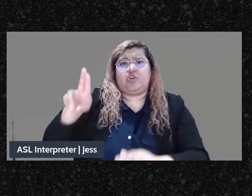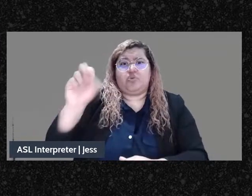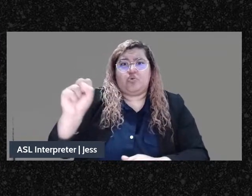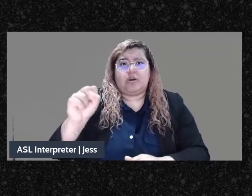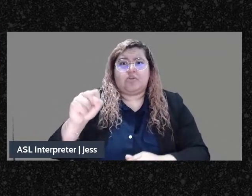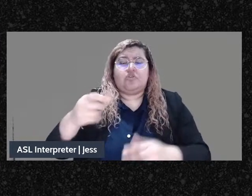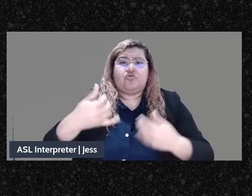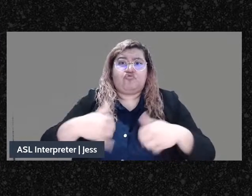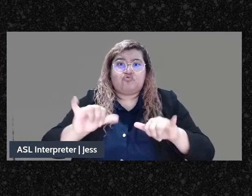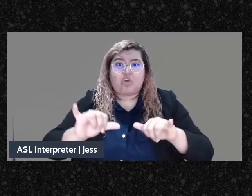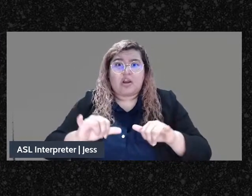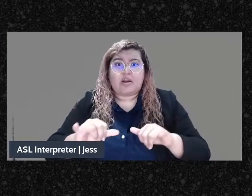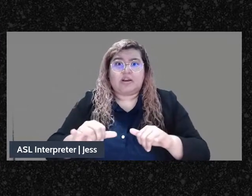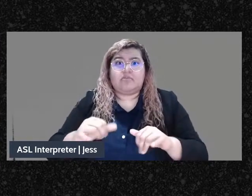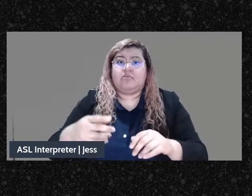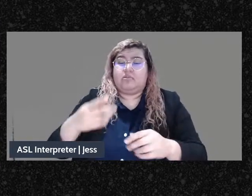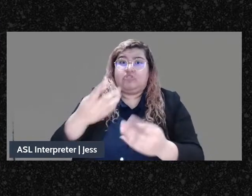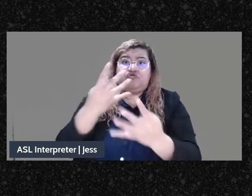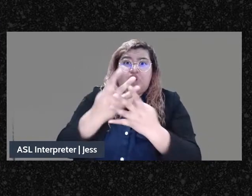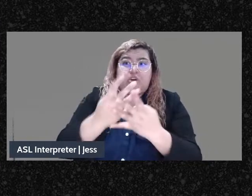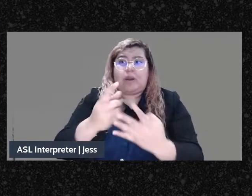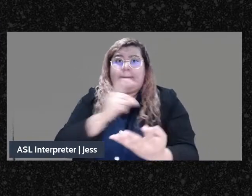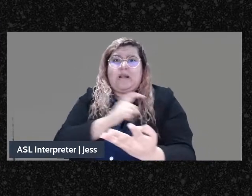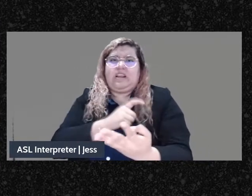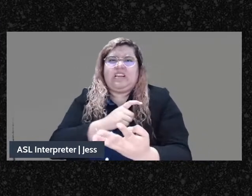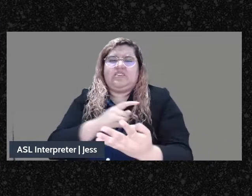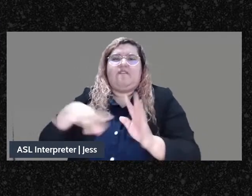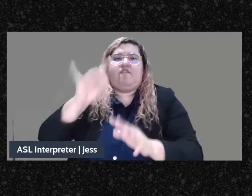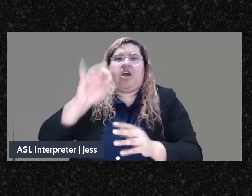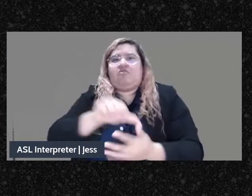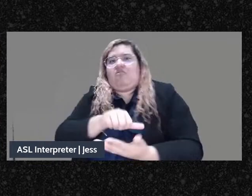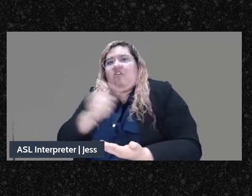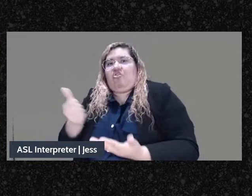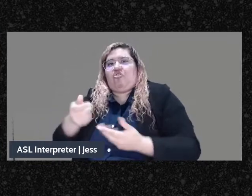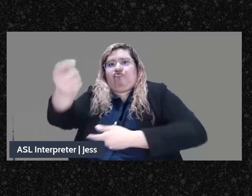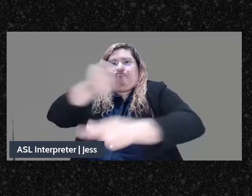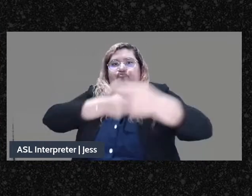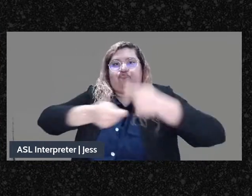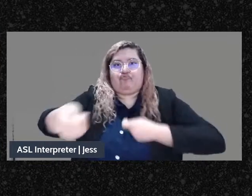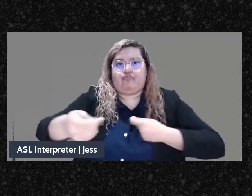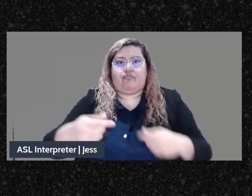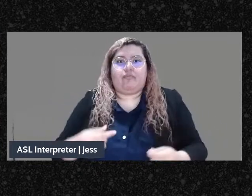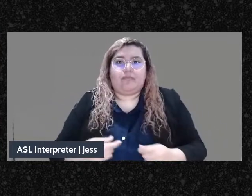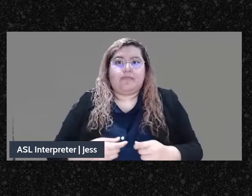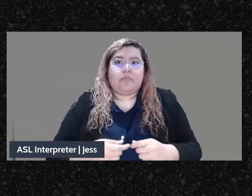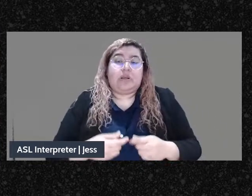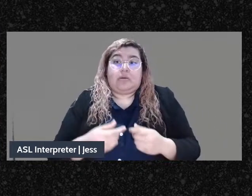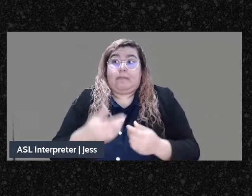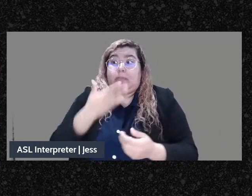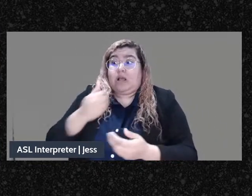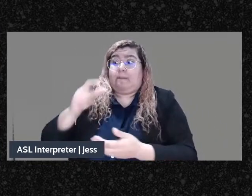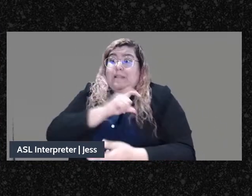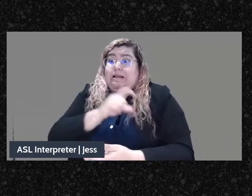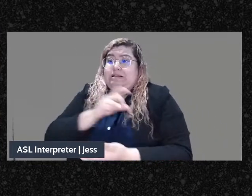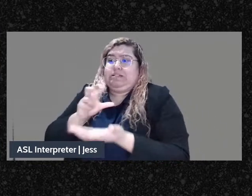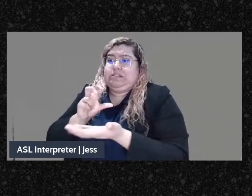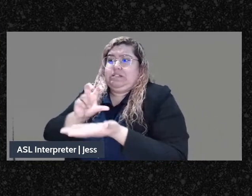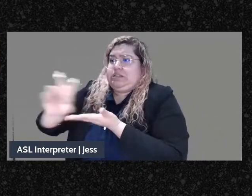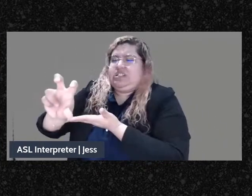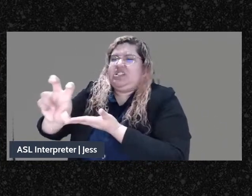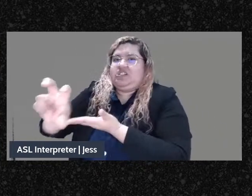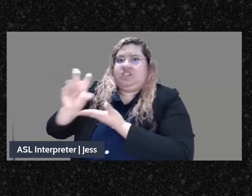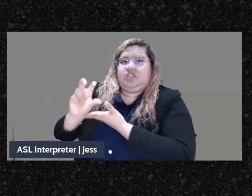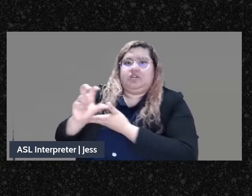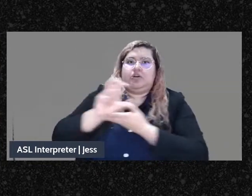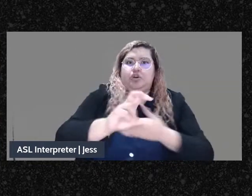jails, fight for local budgets that invest in the community and not police, and organize to build power.